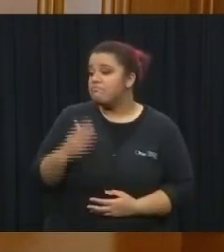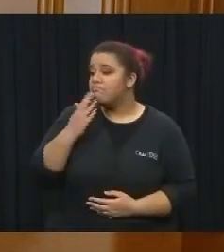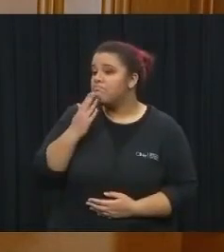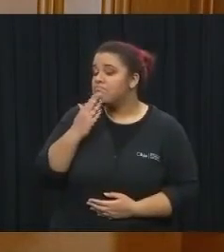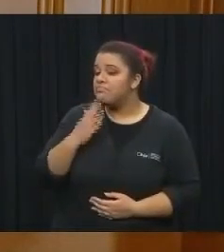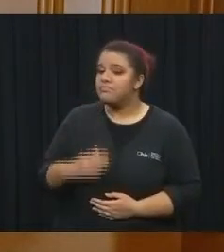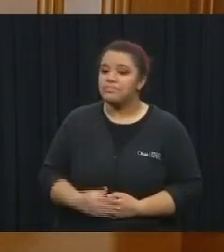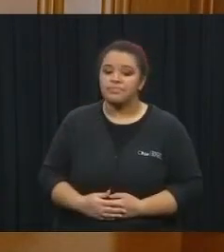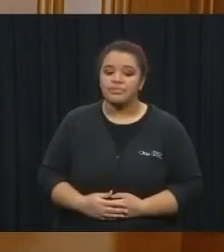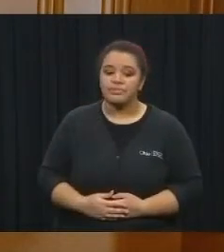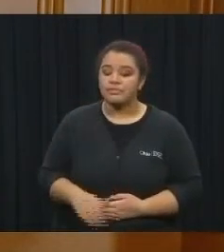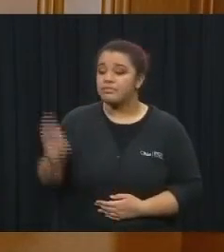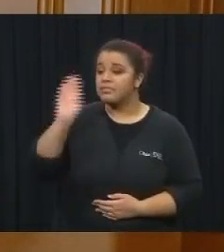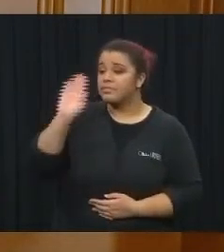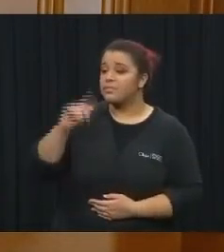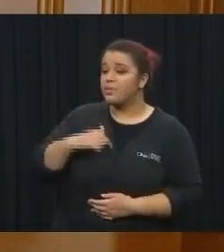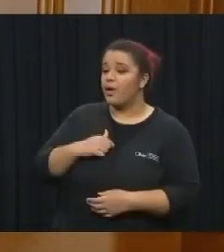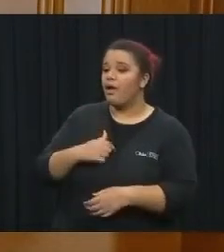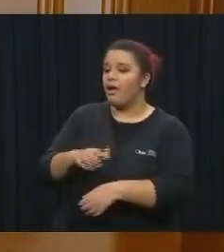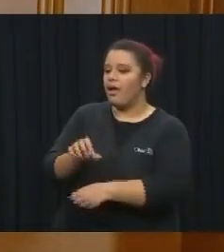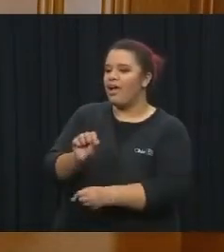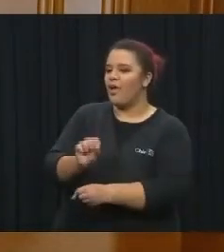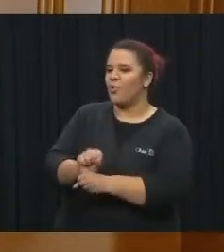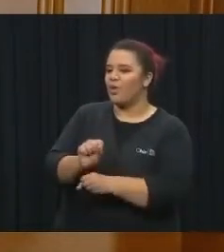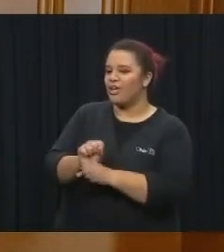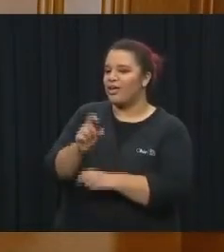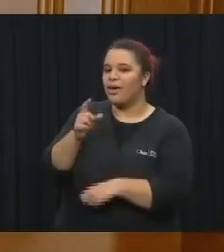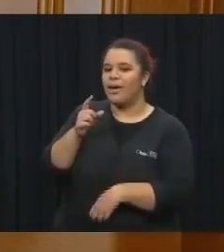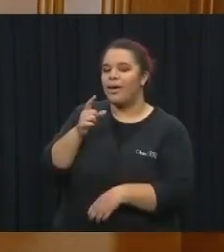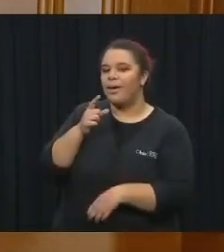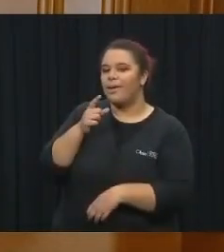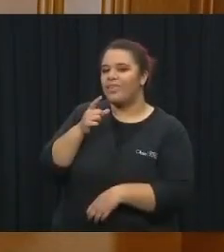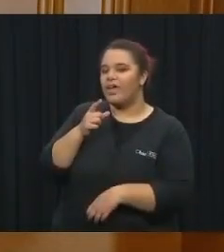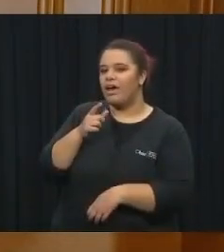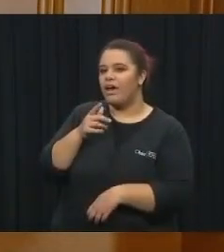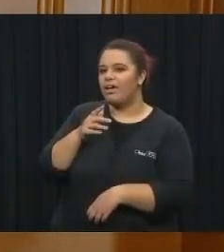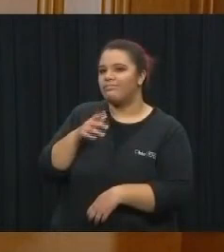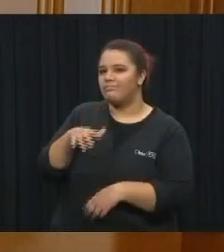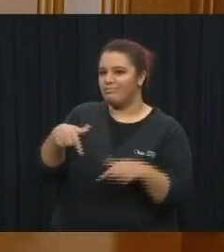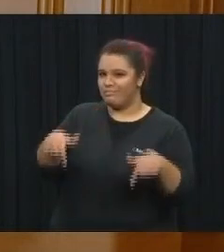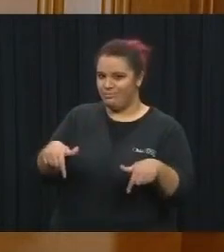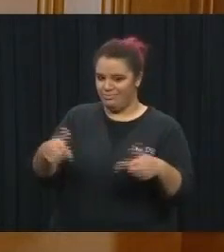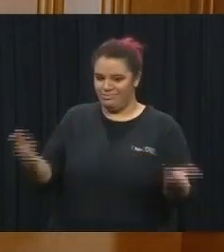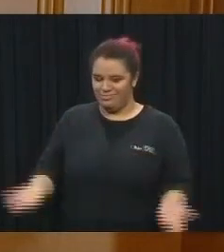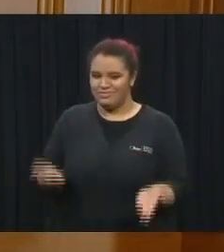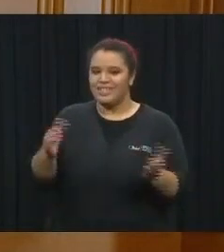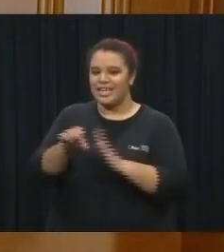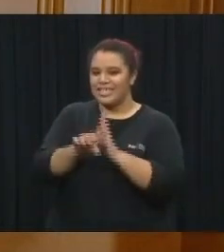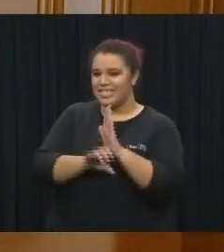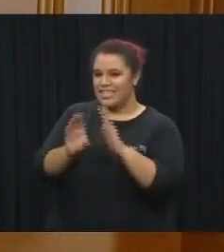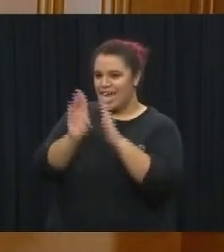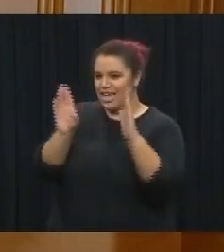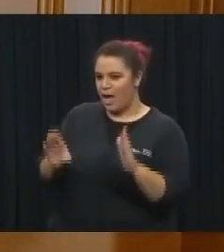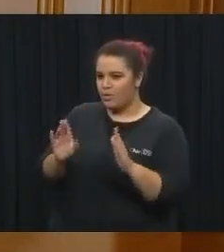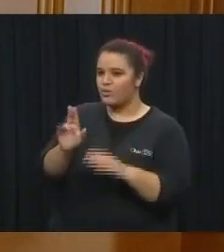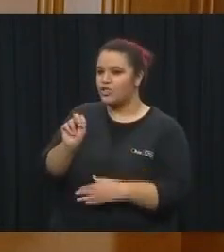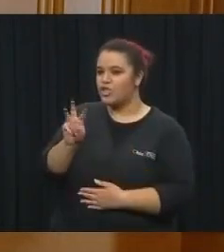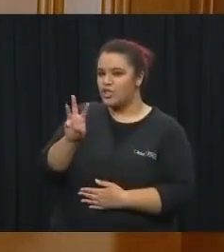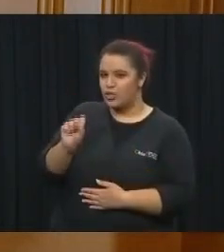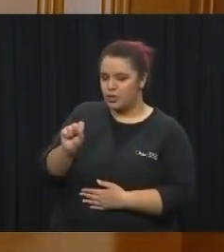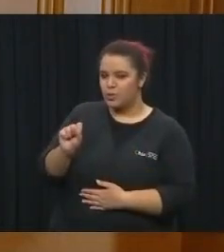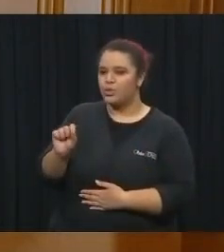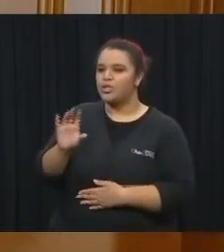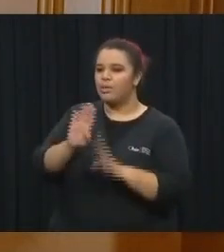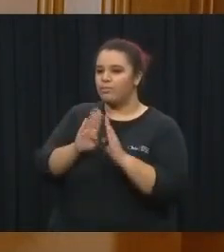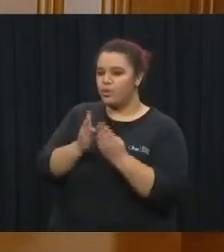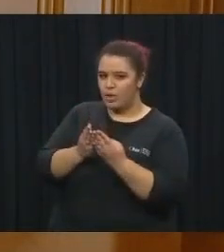Hi, everyone. Andy Chow, Ohio Public Radio and Television, State House News Bureau. Governor, once the order went out yesterday, I'm sure a